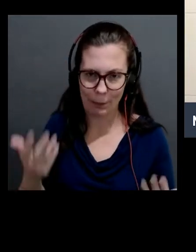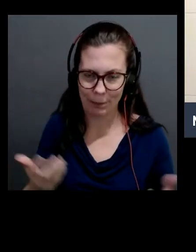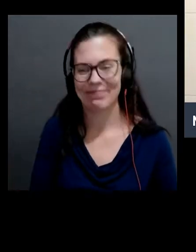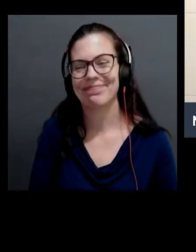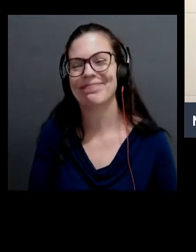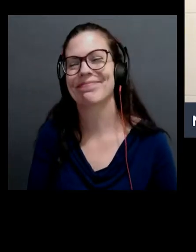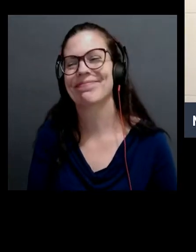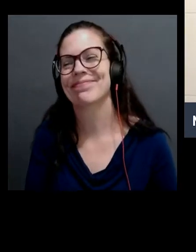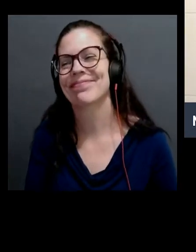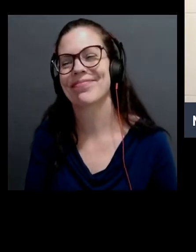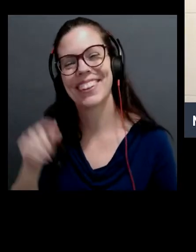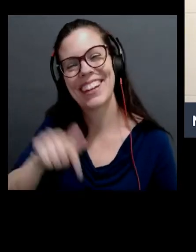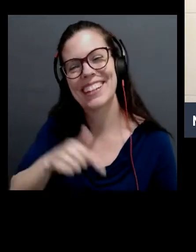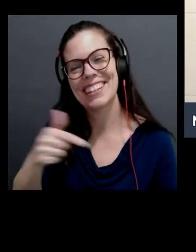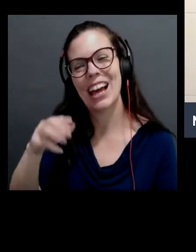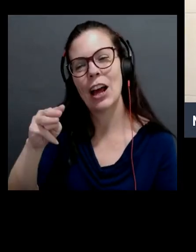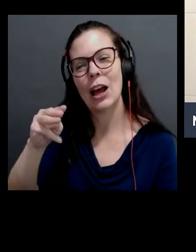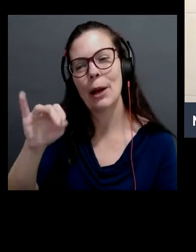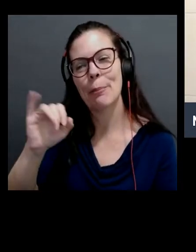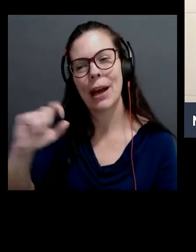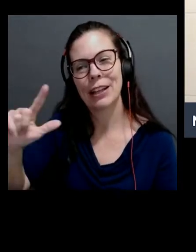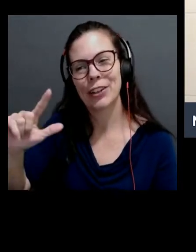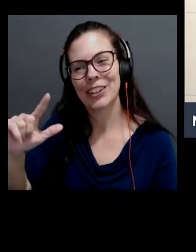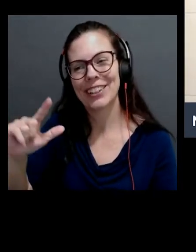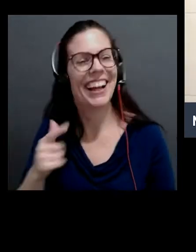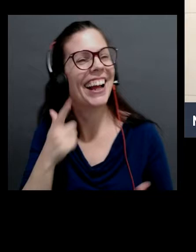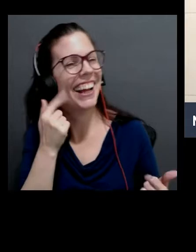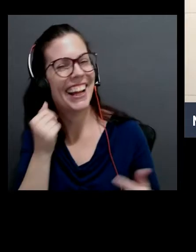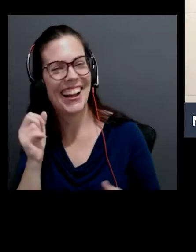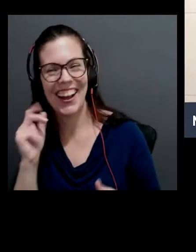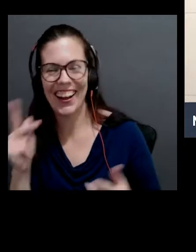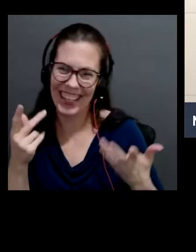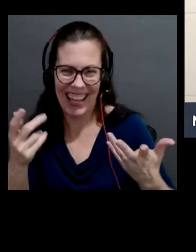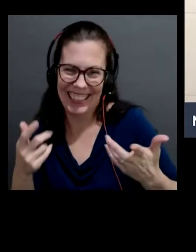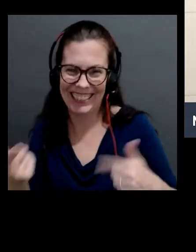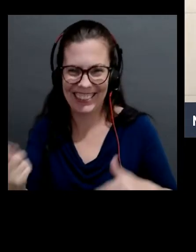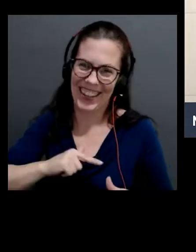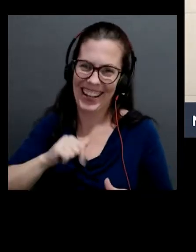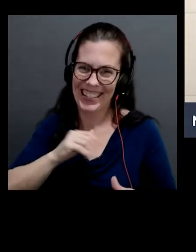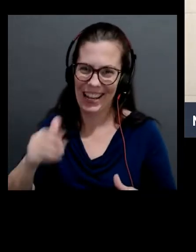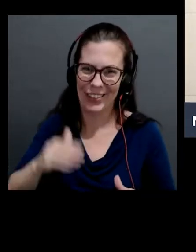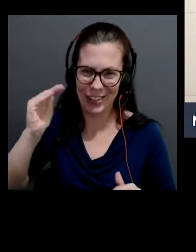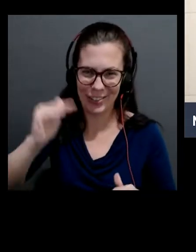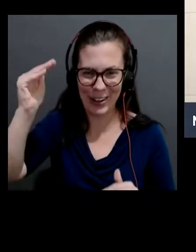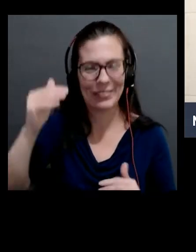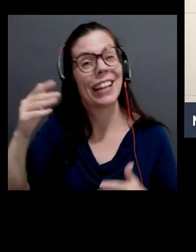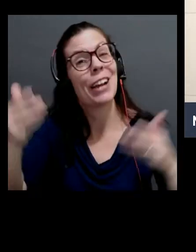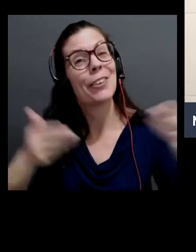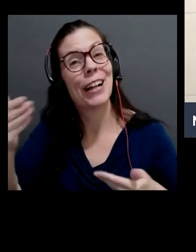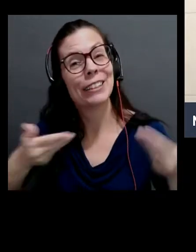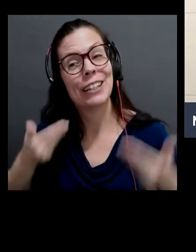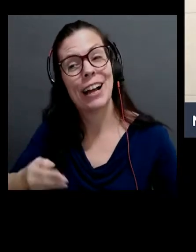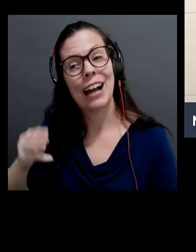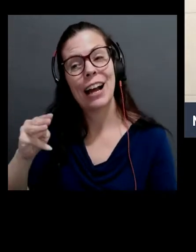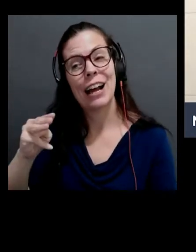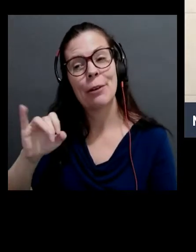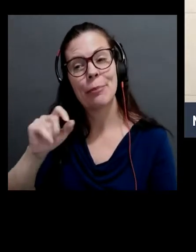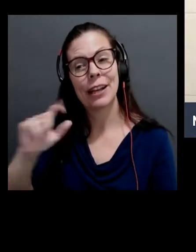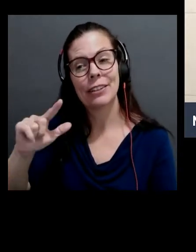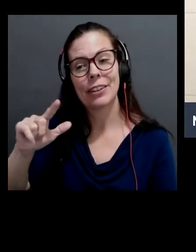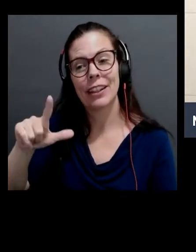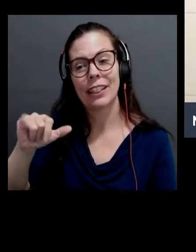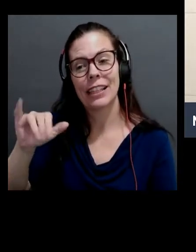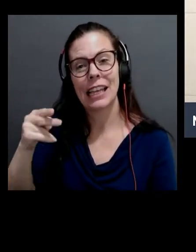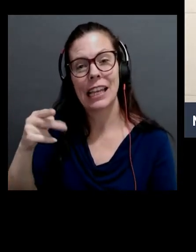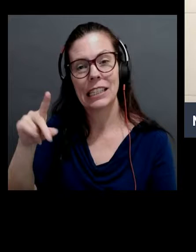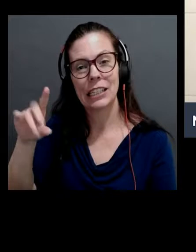I'll turn it over to Michael. Yeah, on that note, welcome everybody. My name is Michael Leendo, Senior Developer Advocate